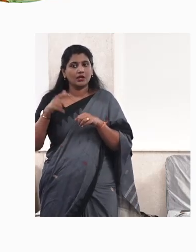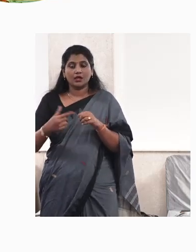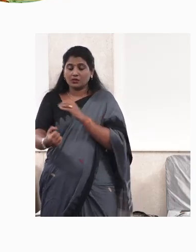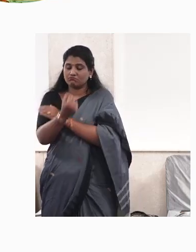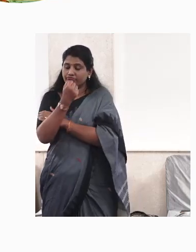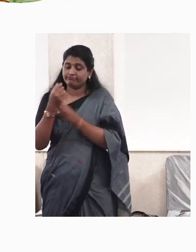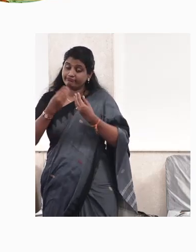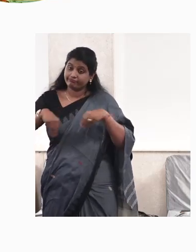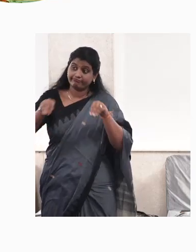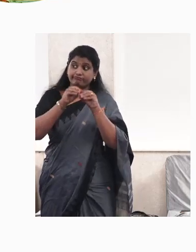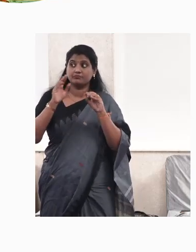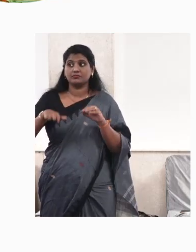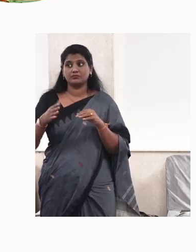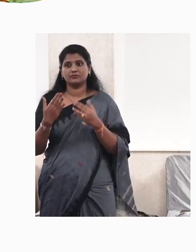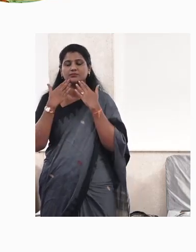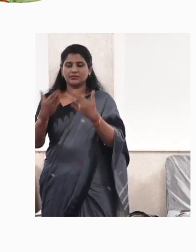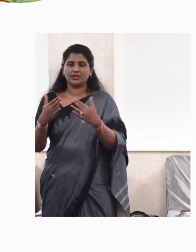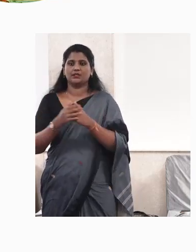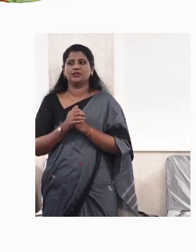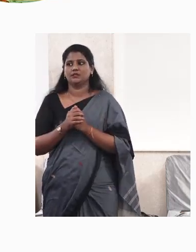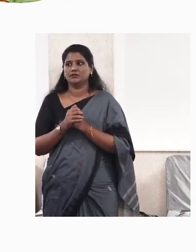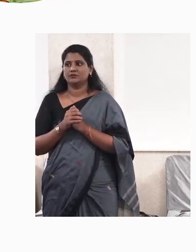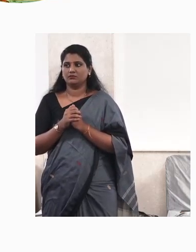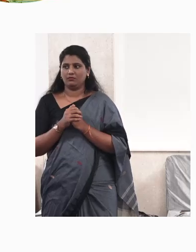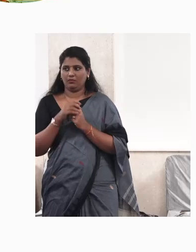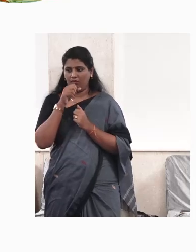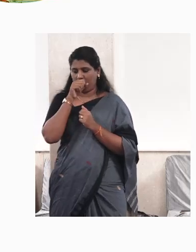powerful. Thank you.